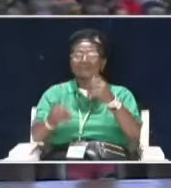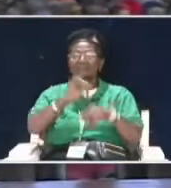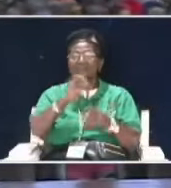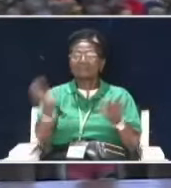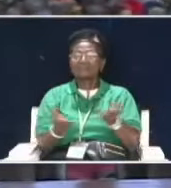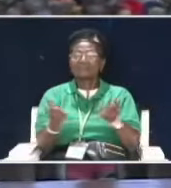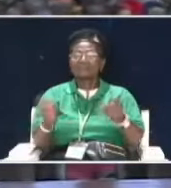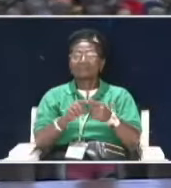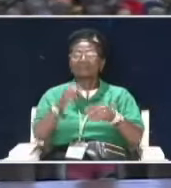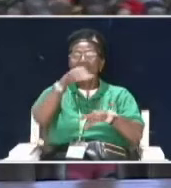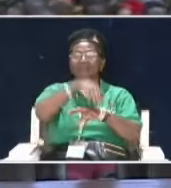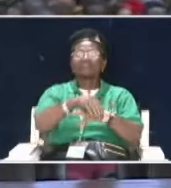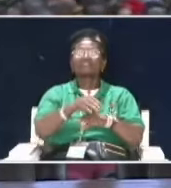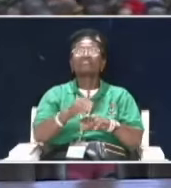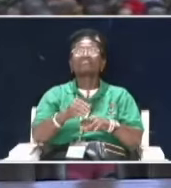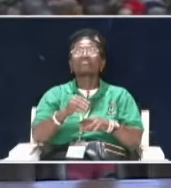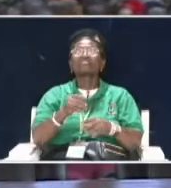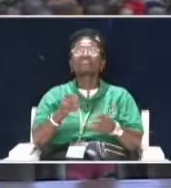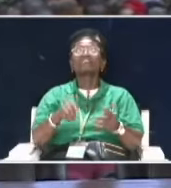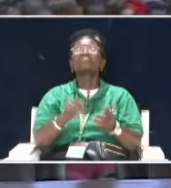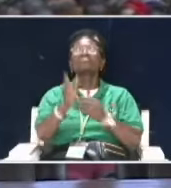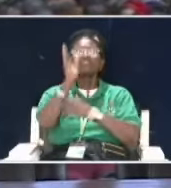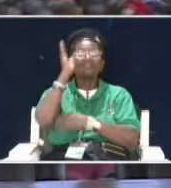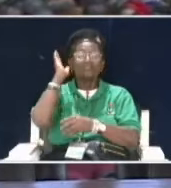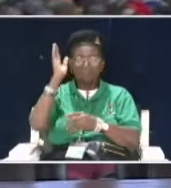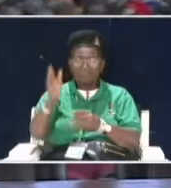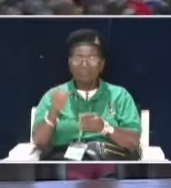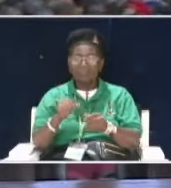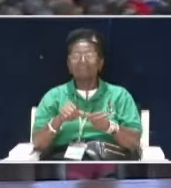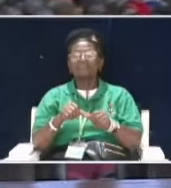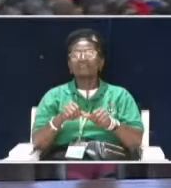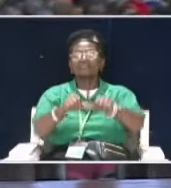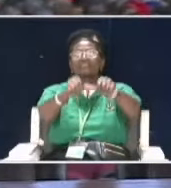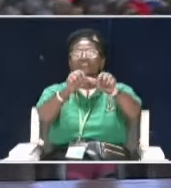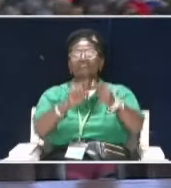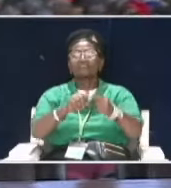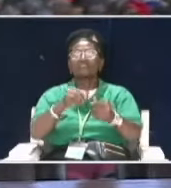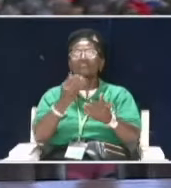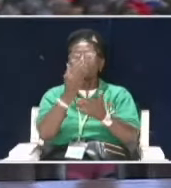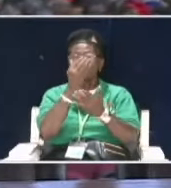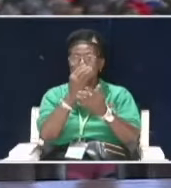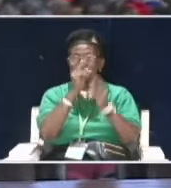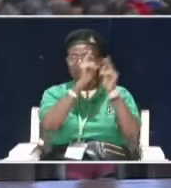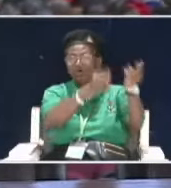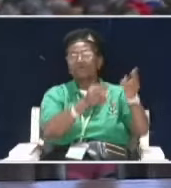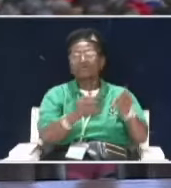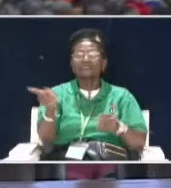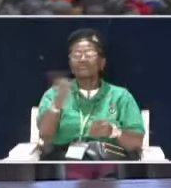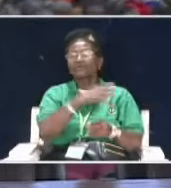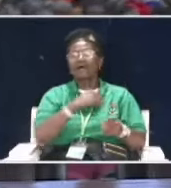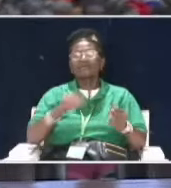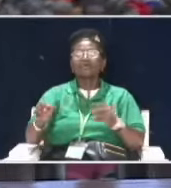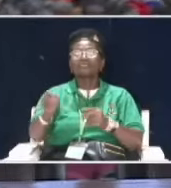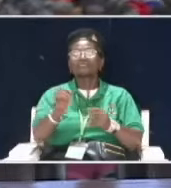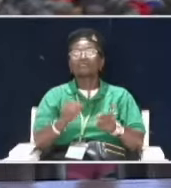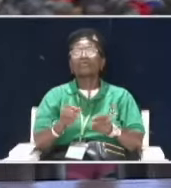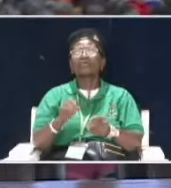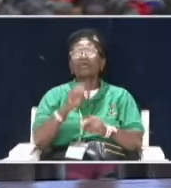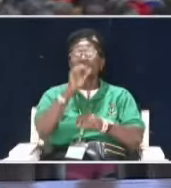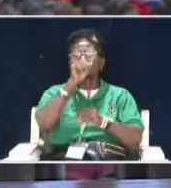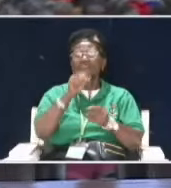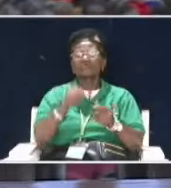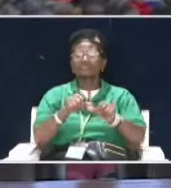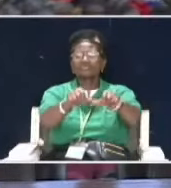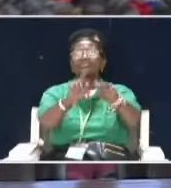honor you and continue to take you from glory to glory.